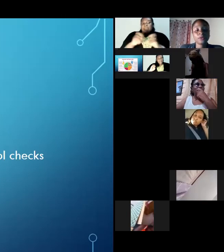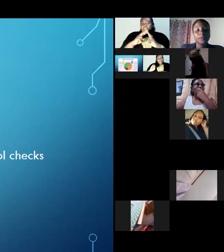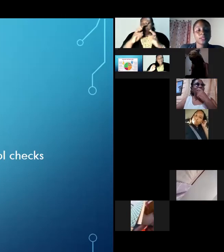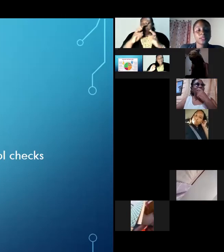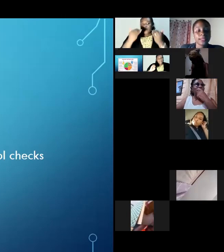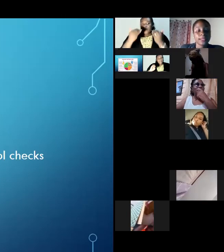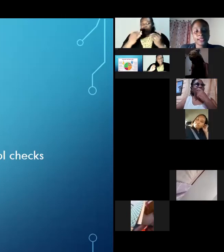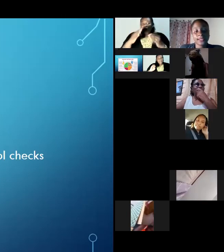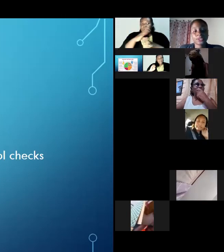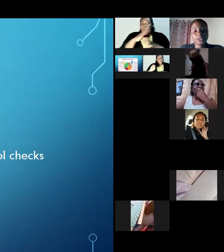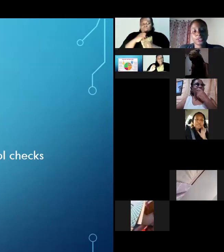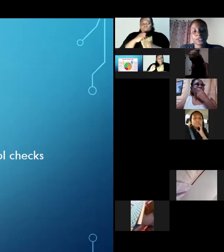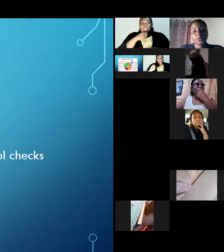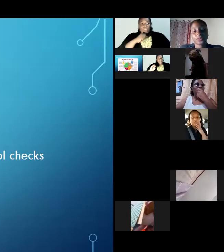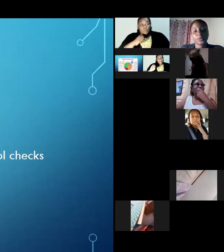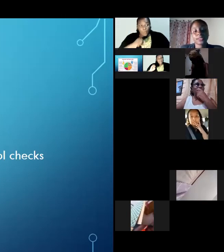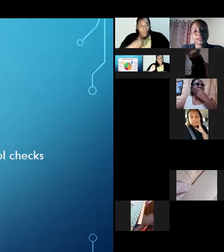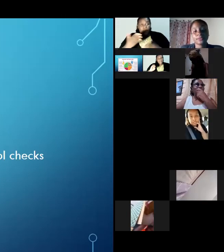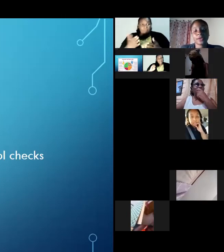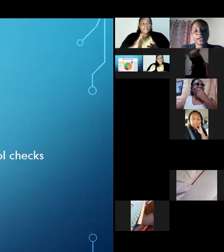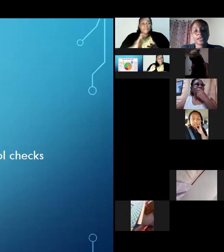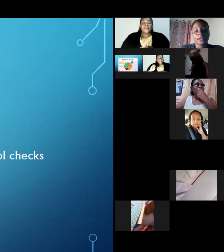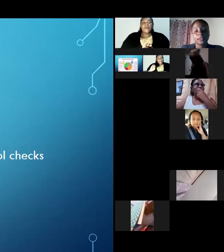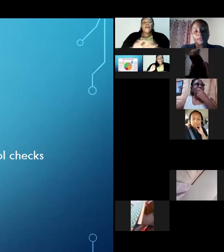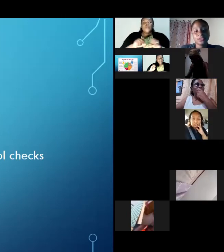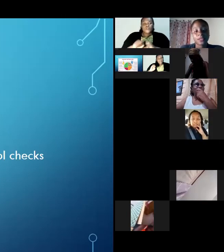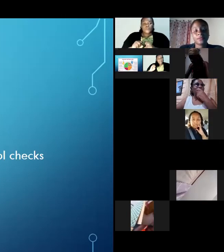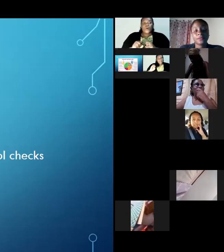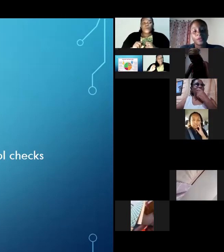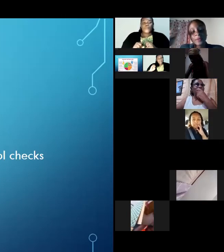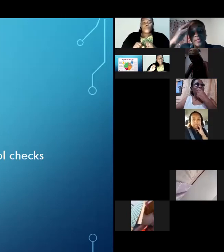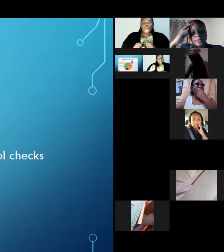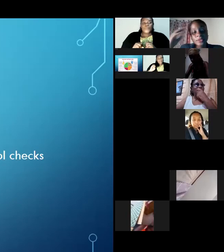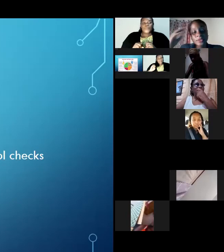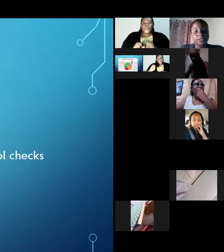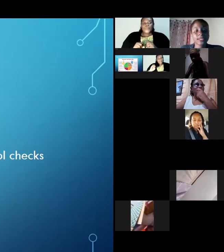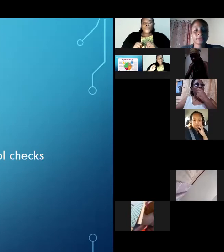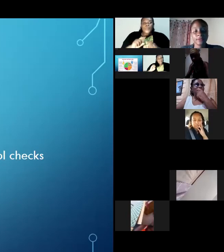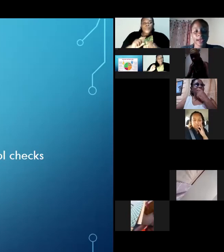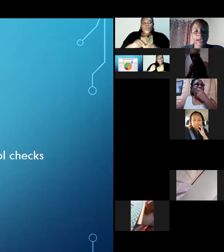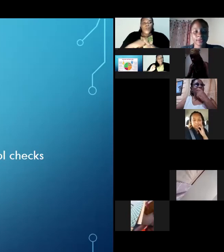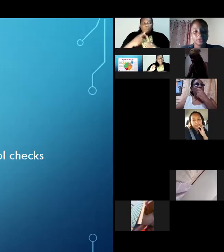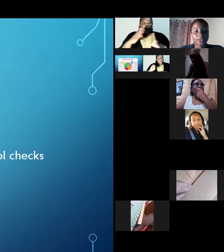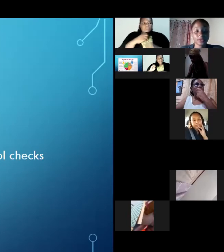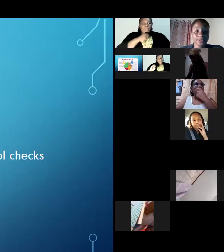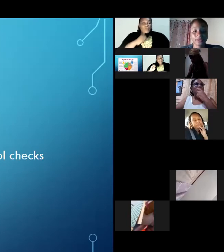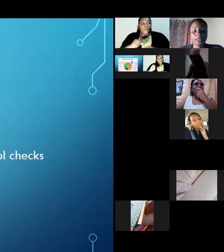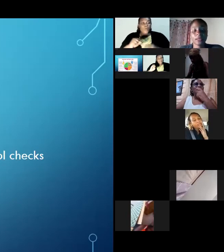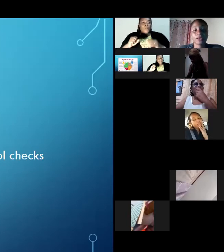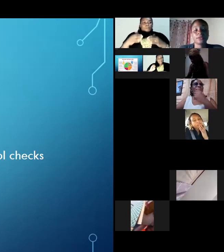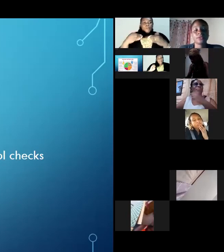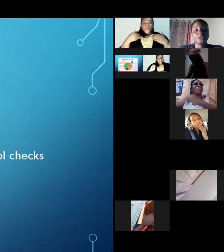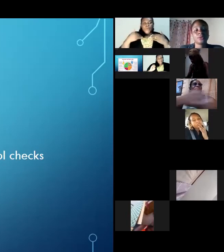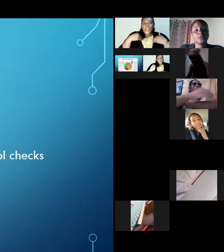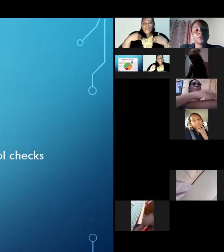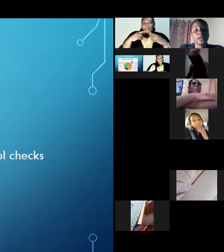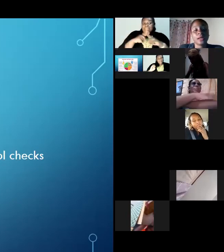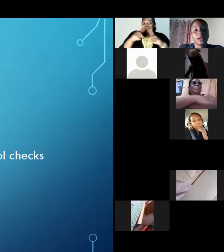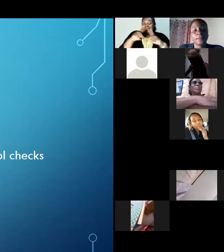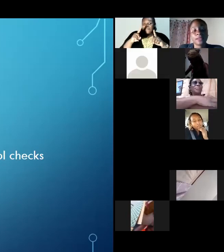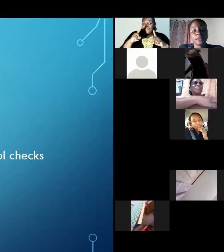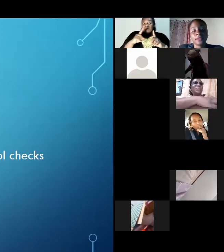around middle age, we tend to find that the risk of developing certain types of cancers increase. And